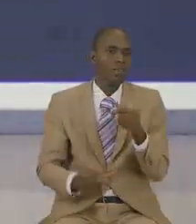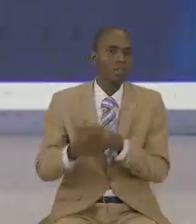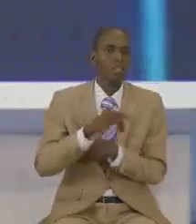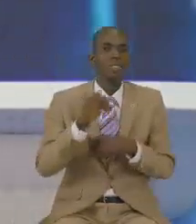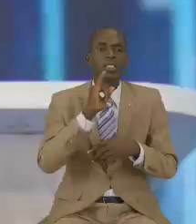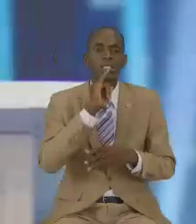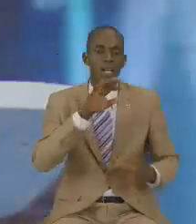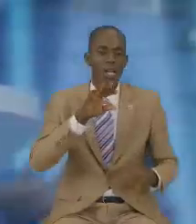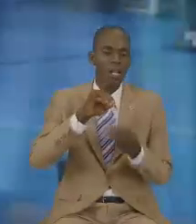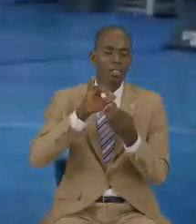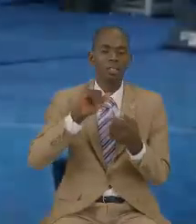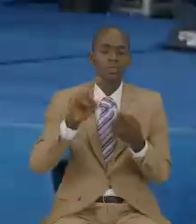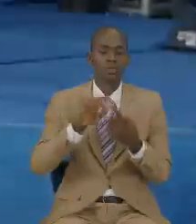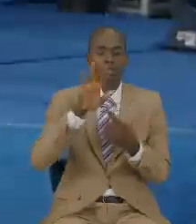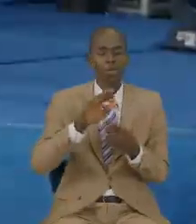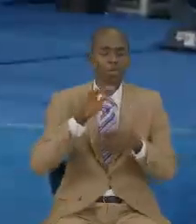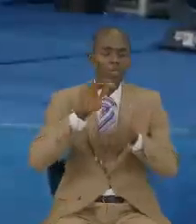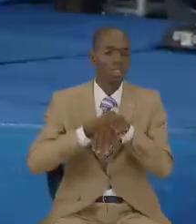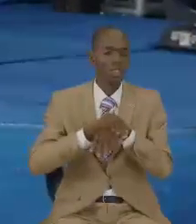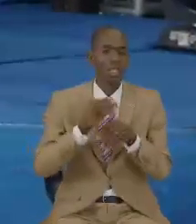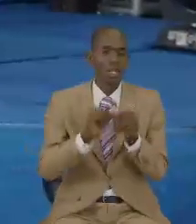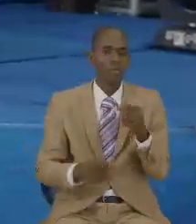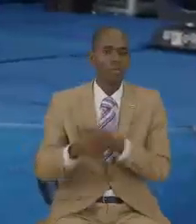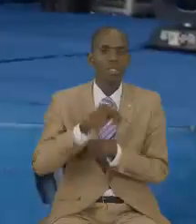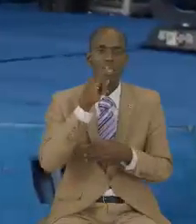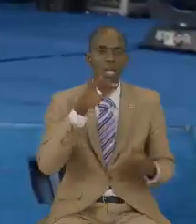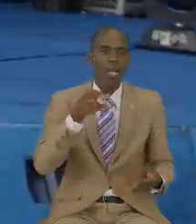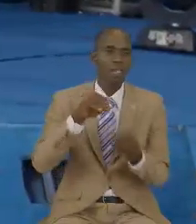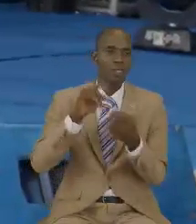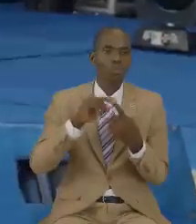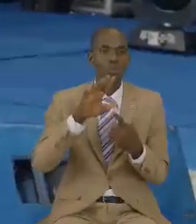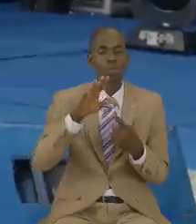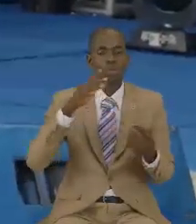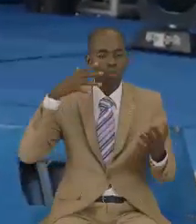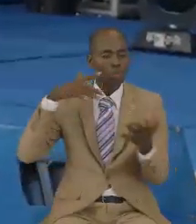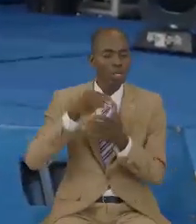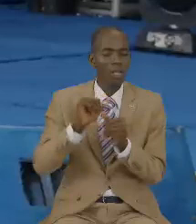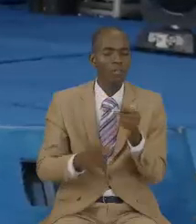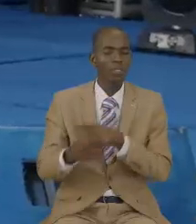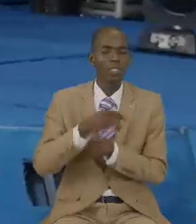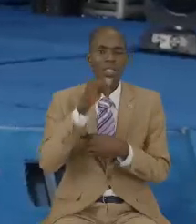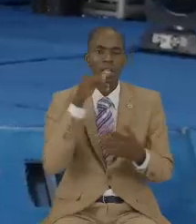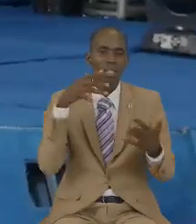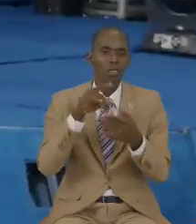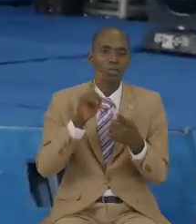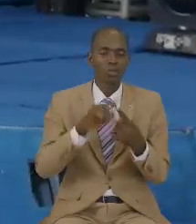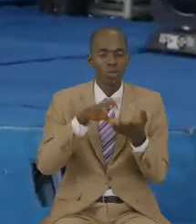adding to your vocabulary, every day is adding to your studies, every day is adding to your learning, every day is